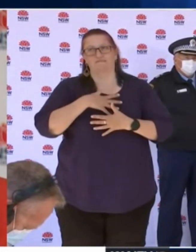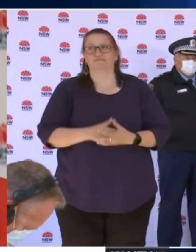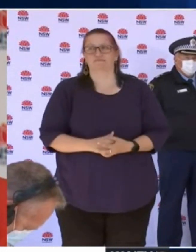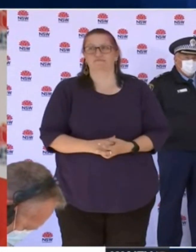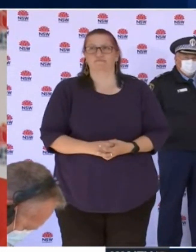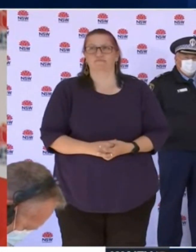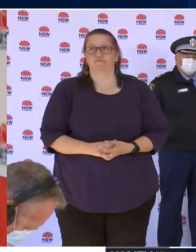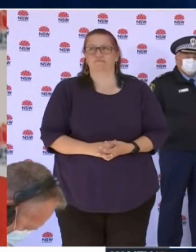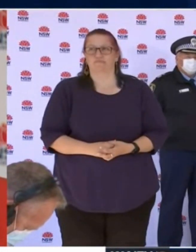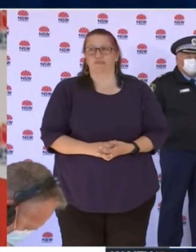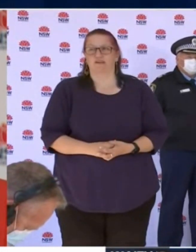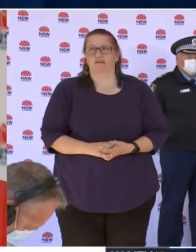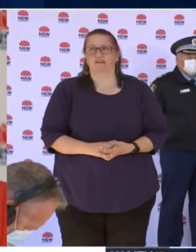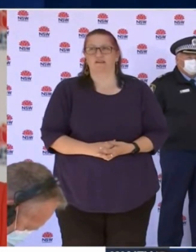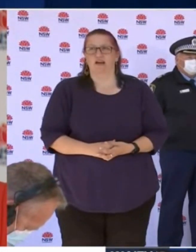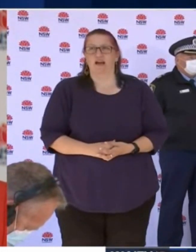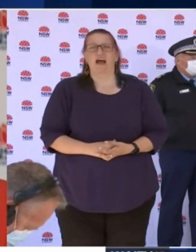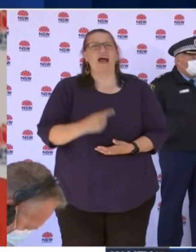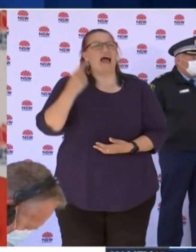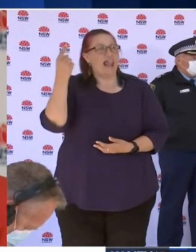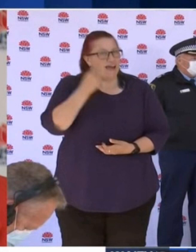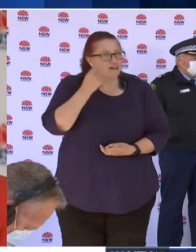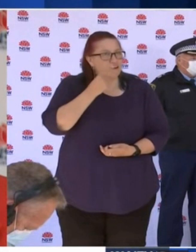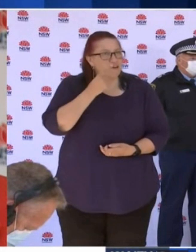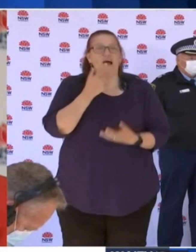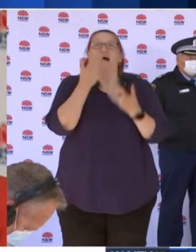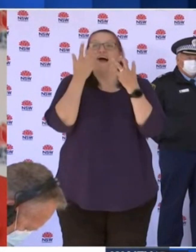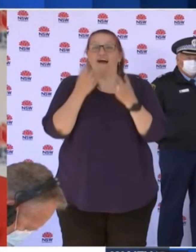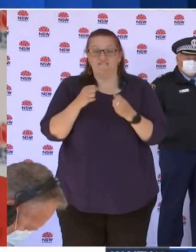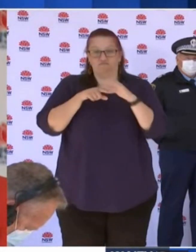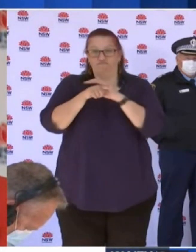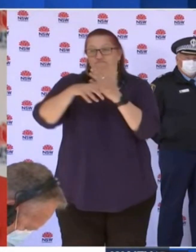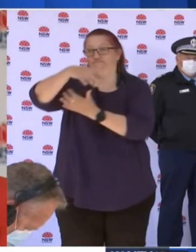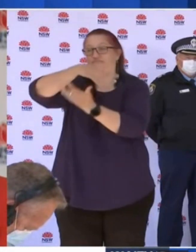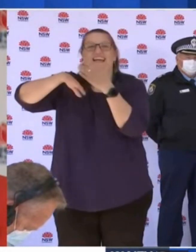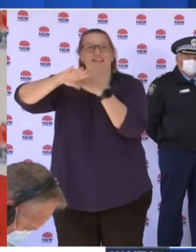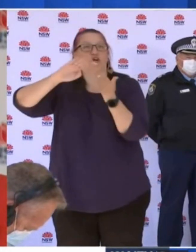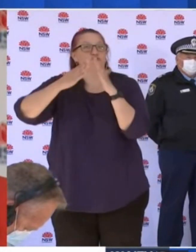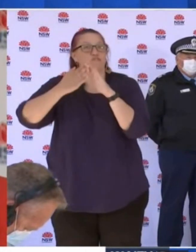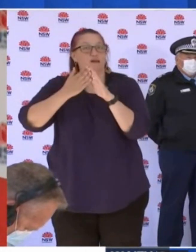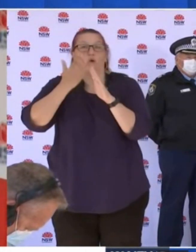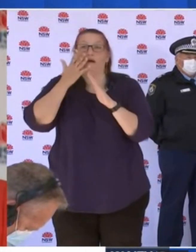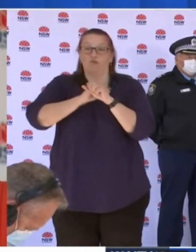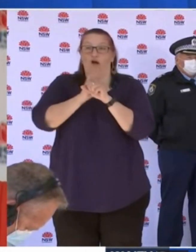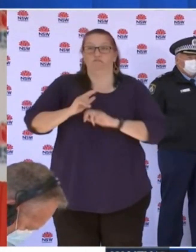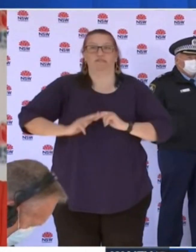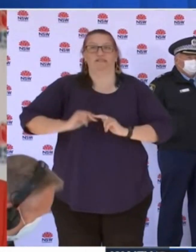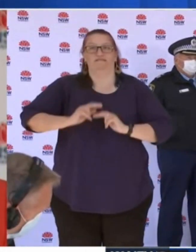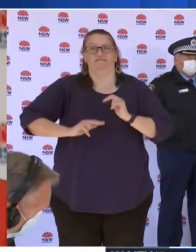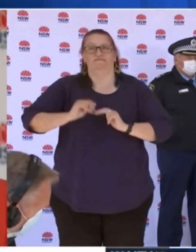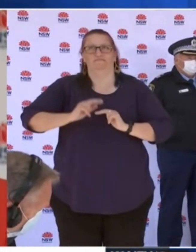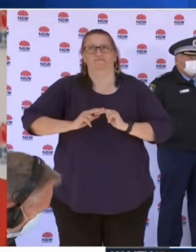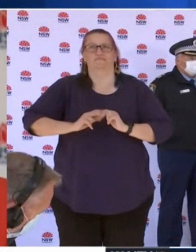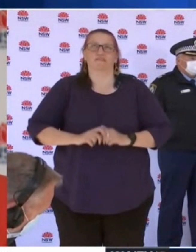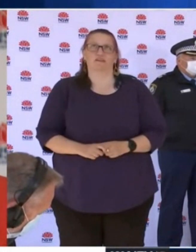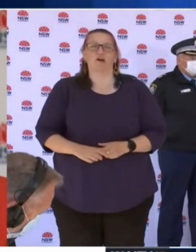their infectious period. A further 3 cases were in isolation for part of their infectious period, and 12 cases were infectious